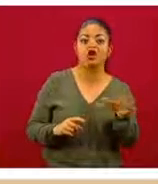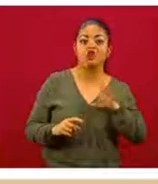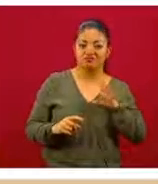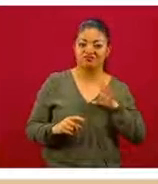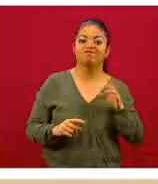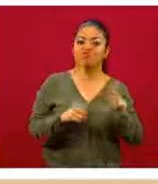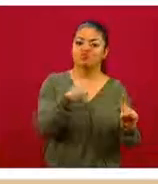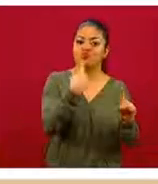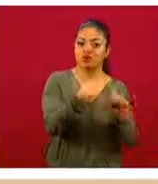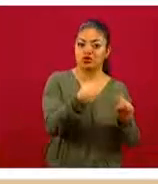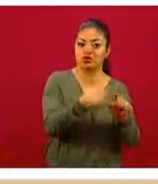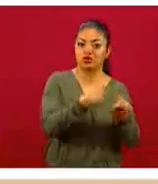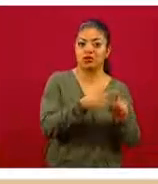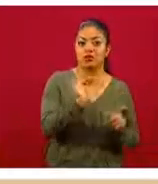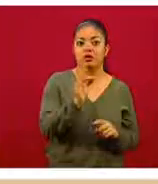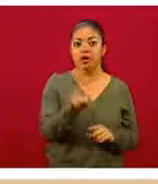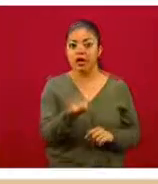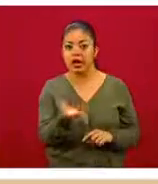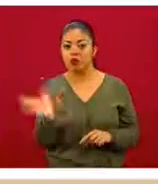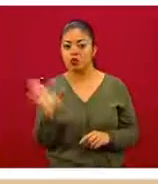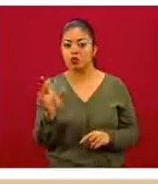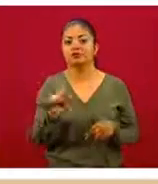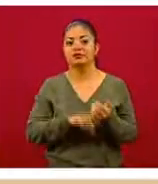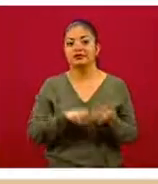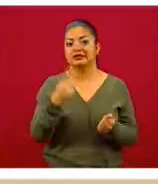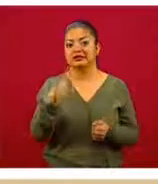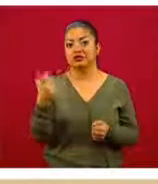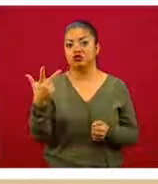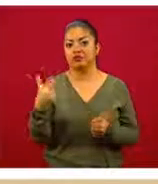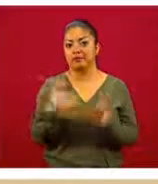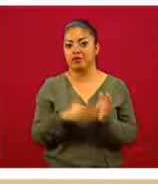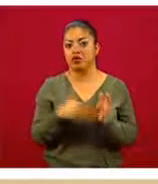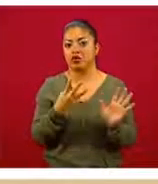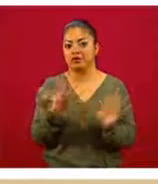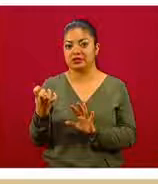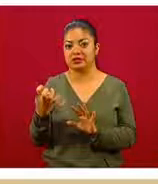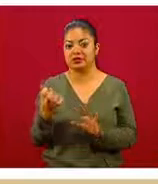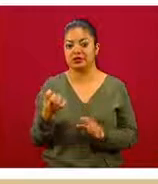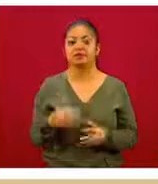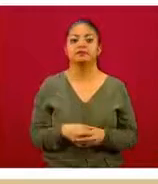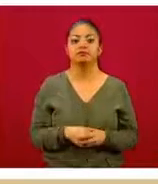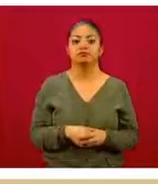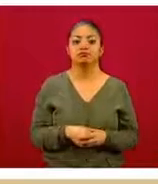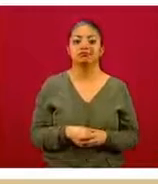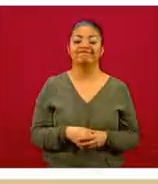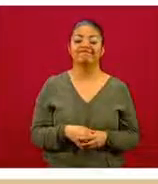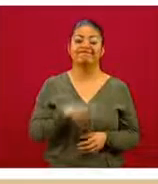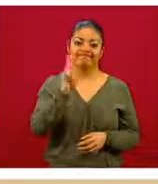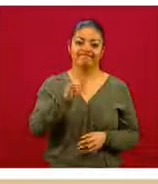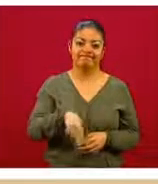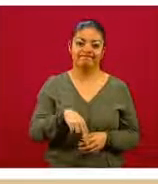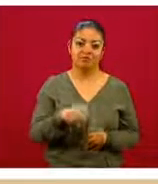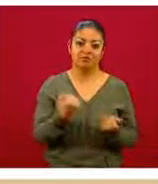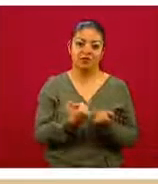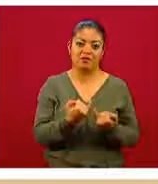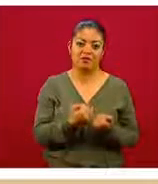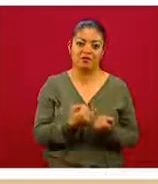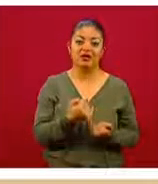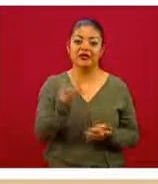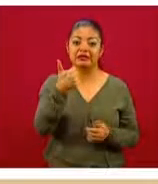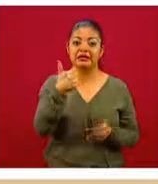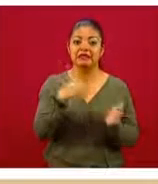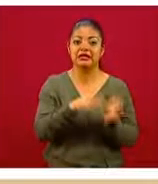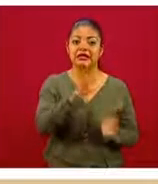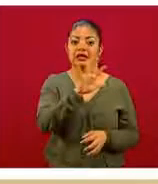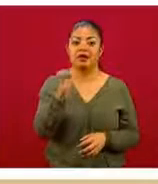33,291 suspected cumulative cases. And we have all those numbers right here